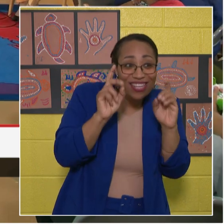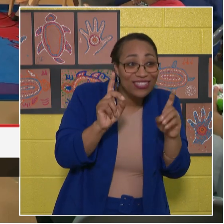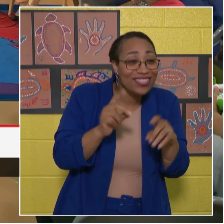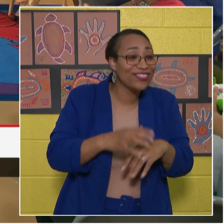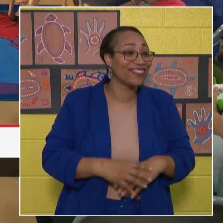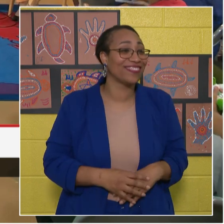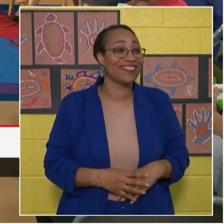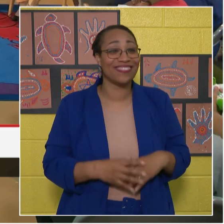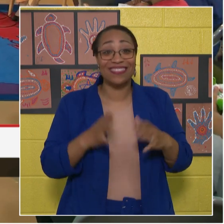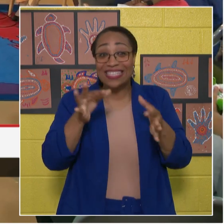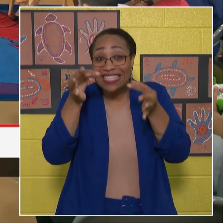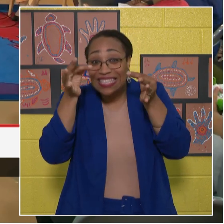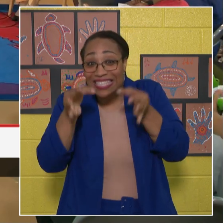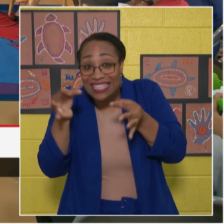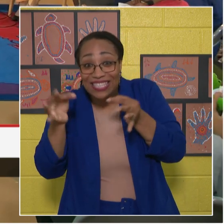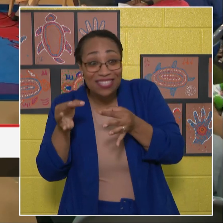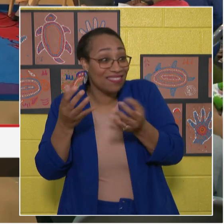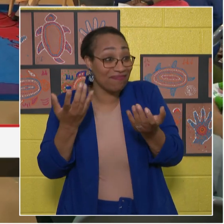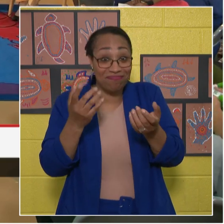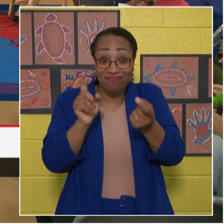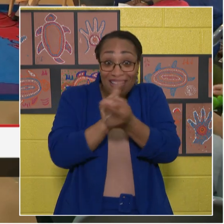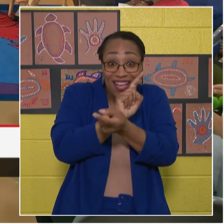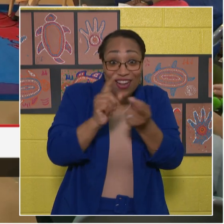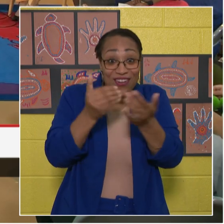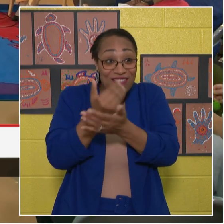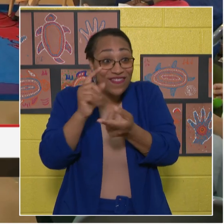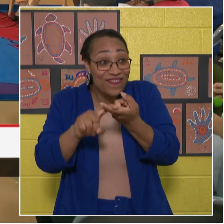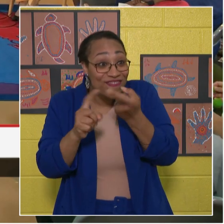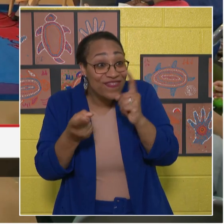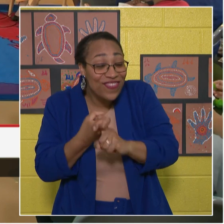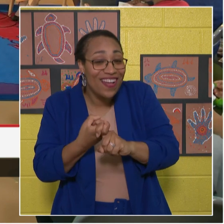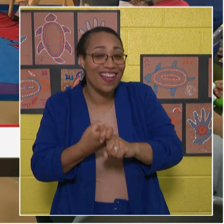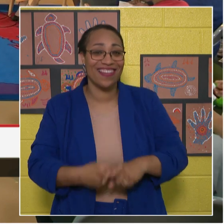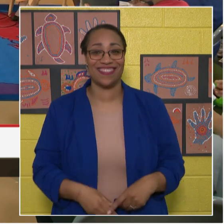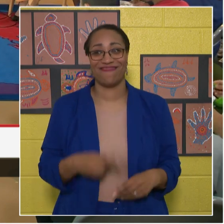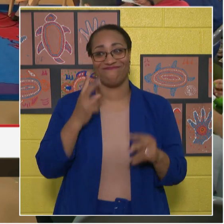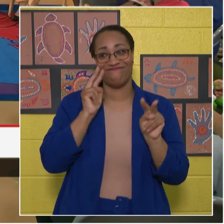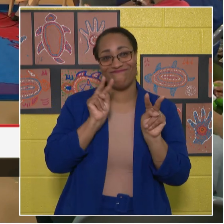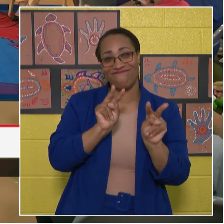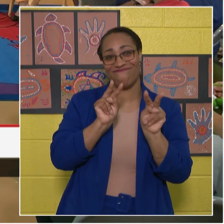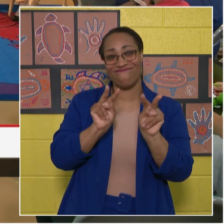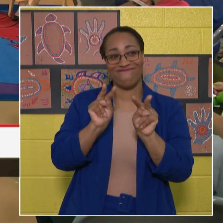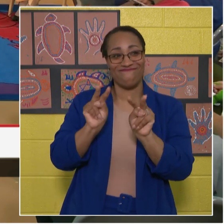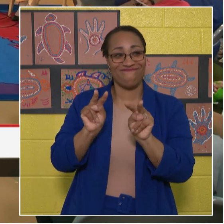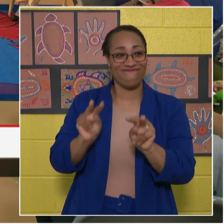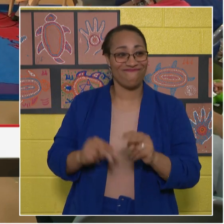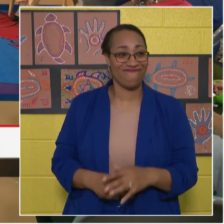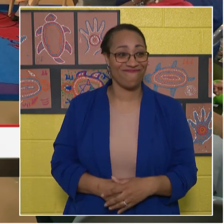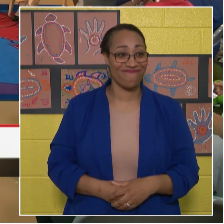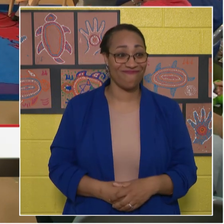your friends, right? Good decisions.